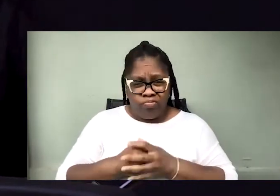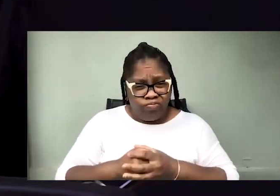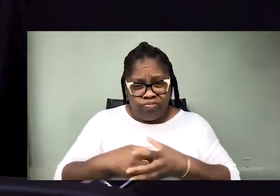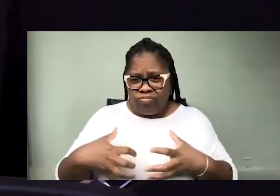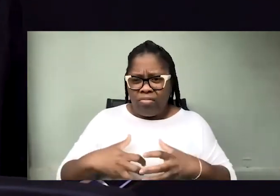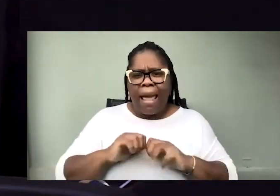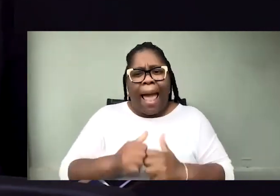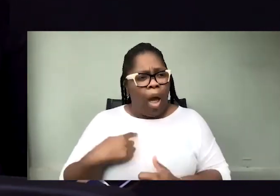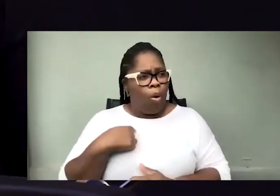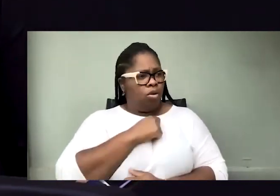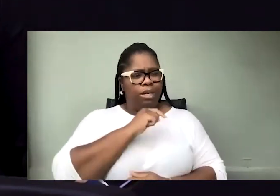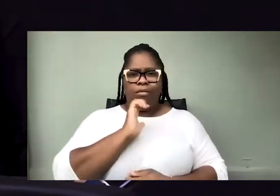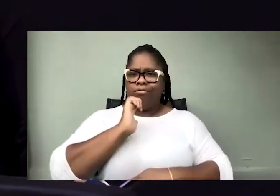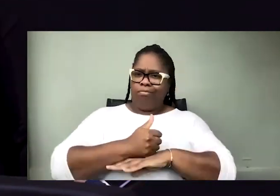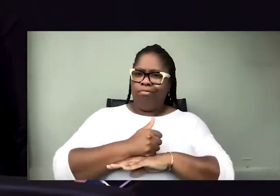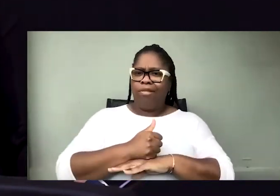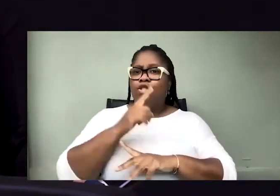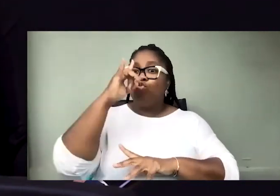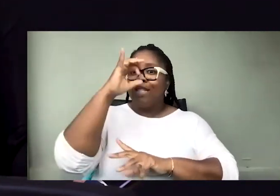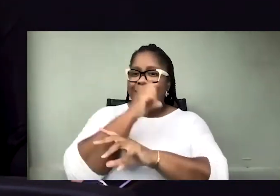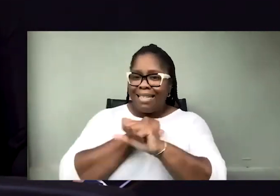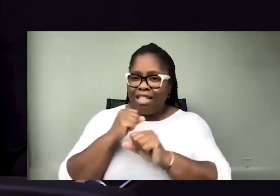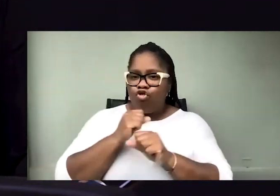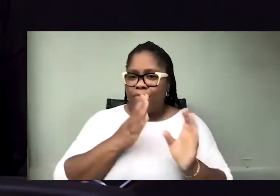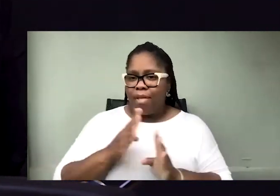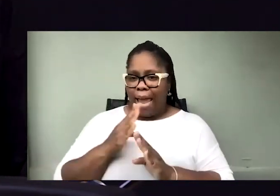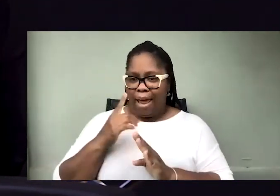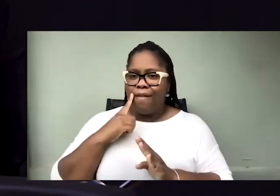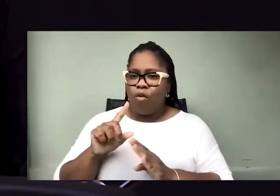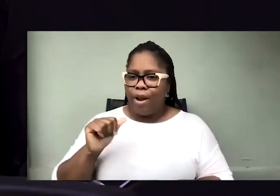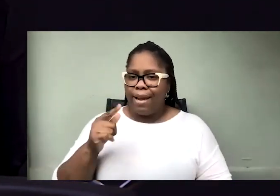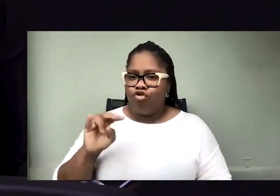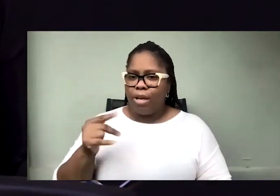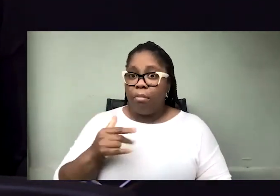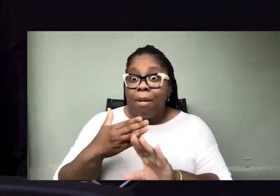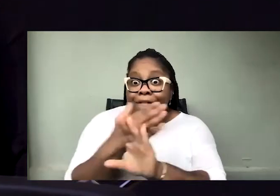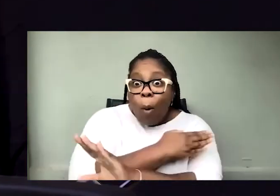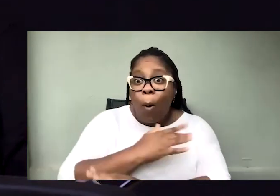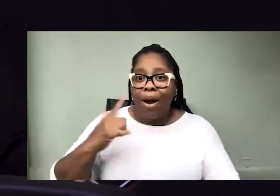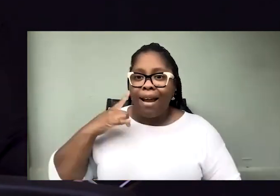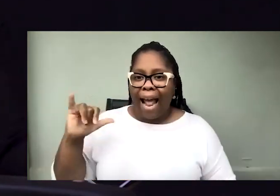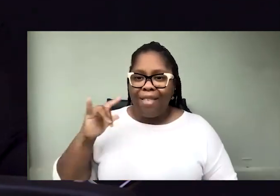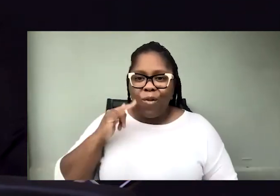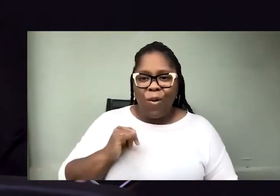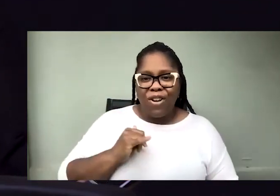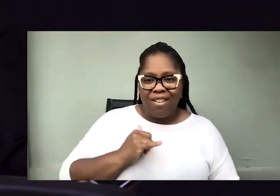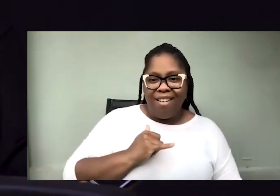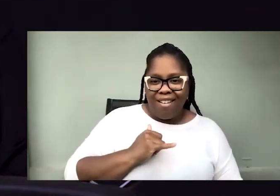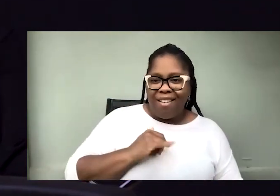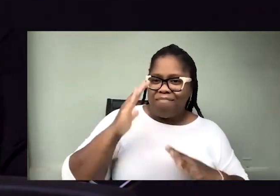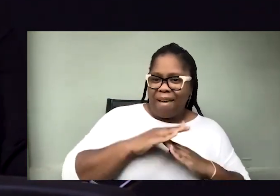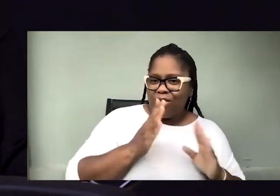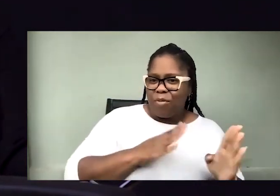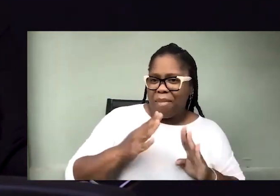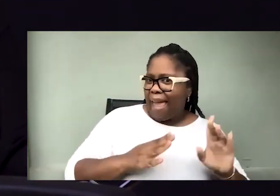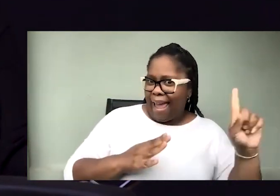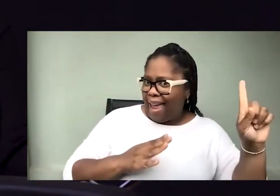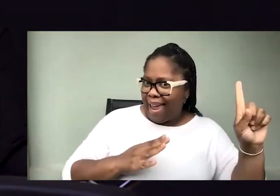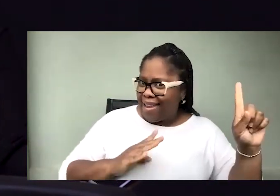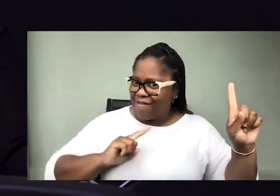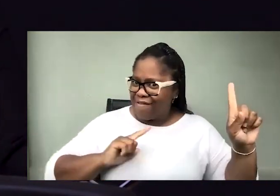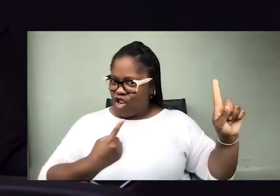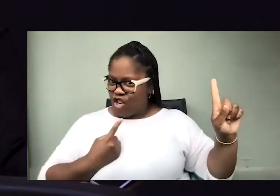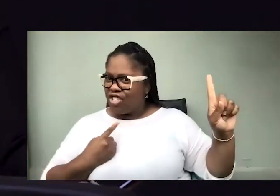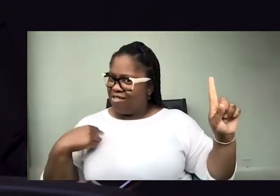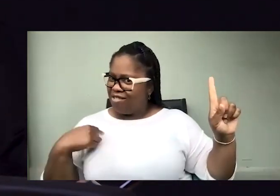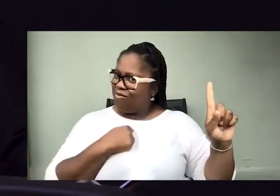for aging? And this was before the master plan came out, so we were ahead of the curve, Orange County, awesome. And so we started to say,